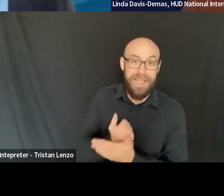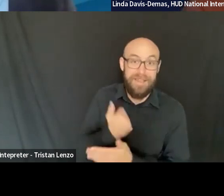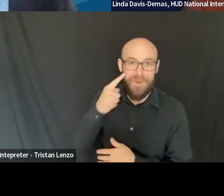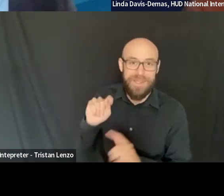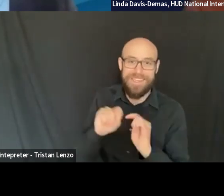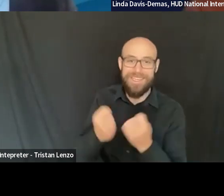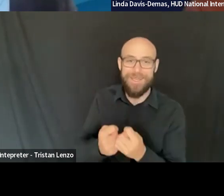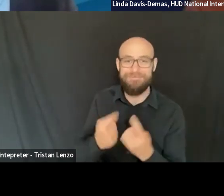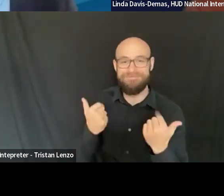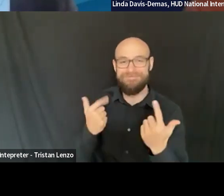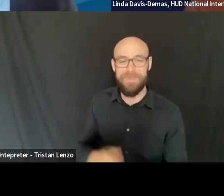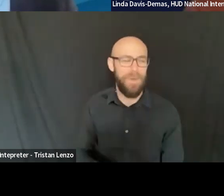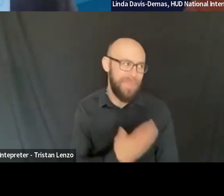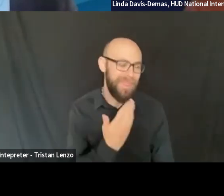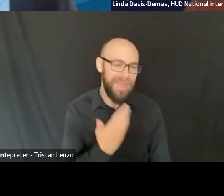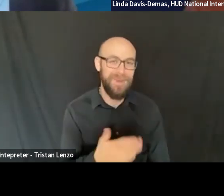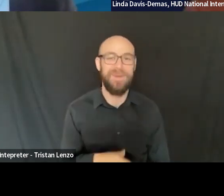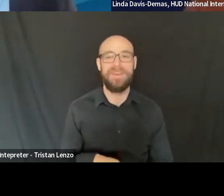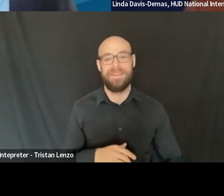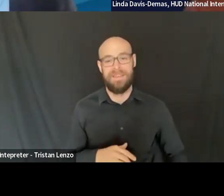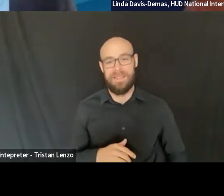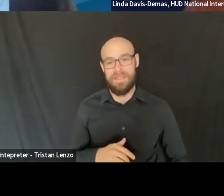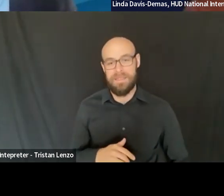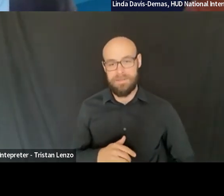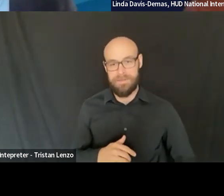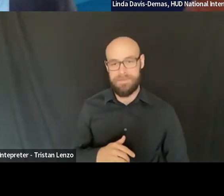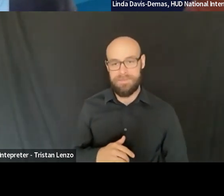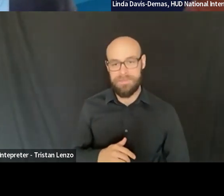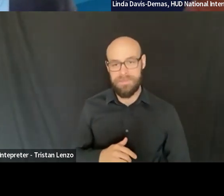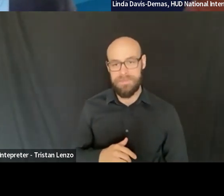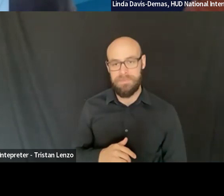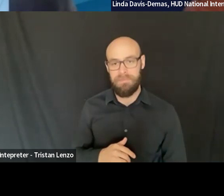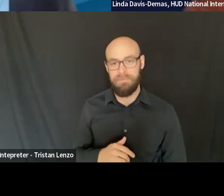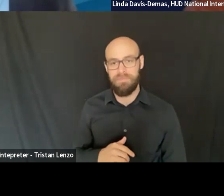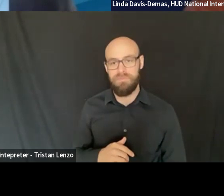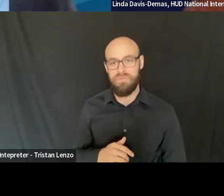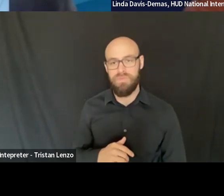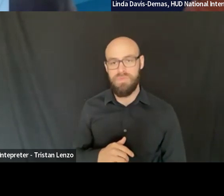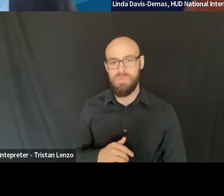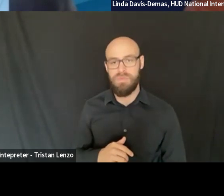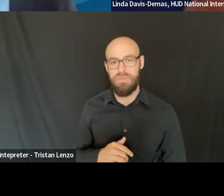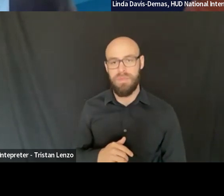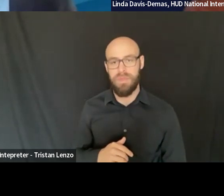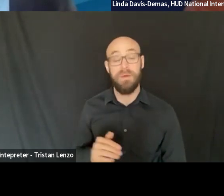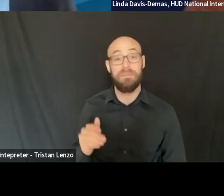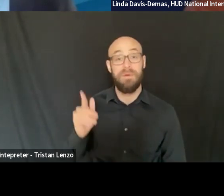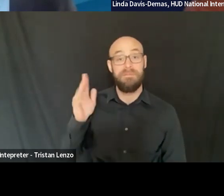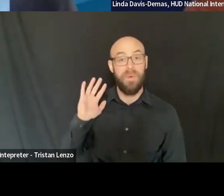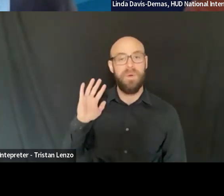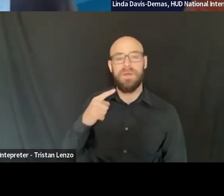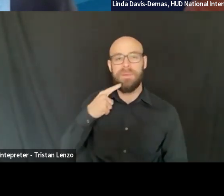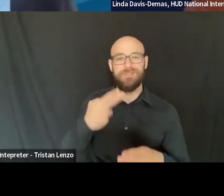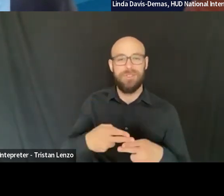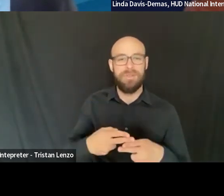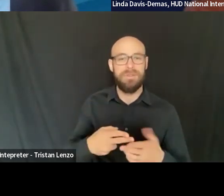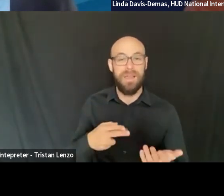Ellie. So listen, I mentioned this earlier. but housing counseling has really risen to the